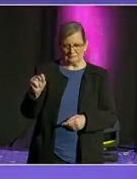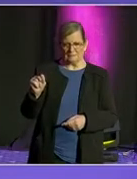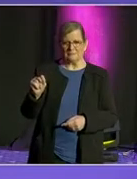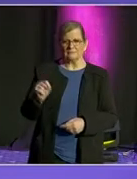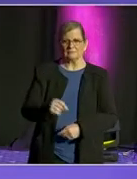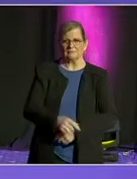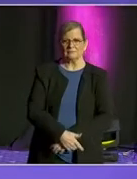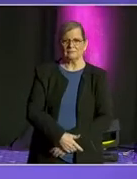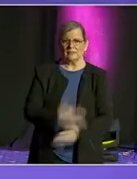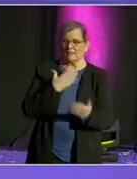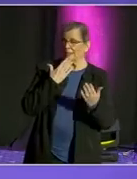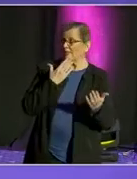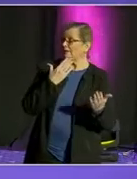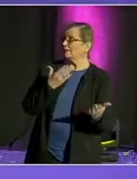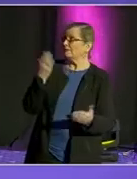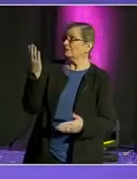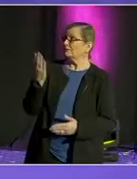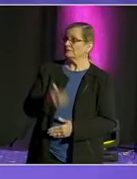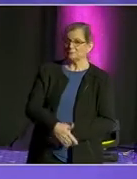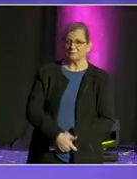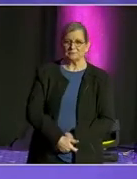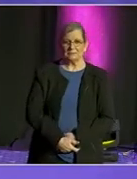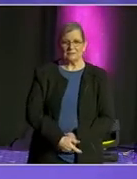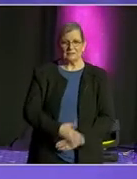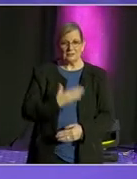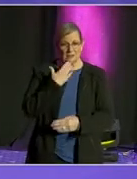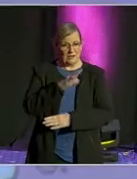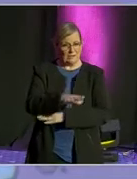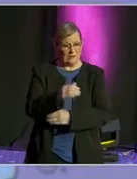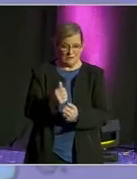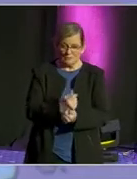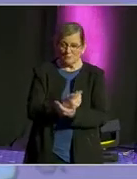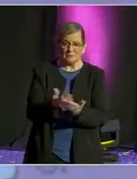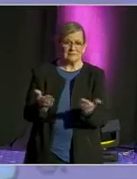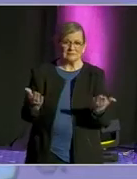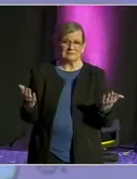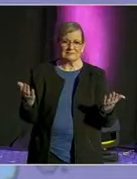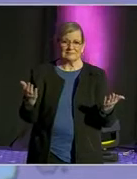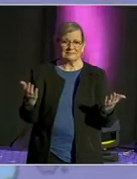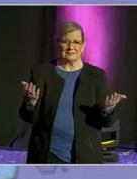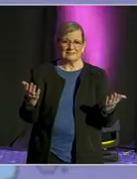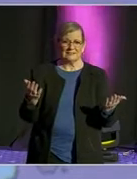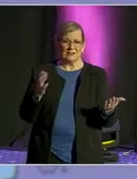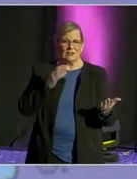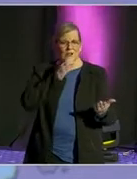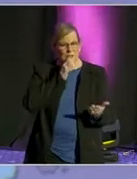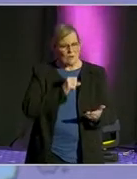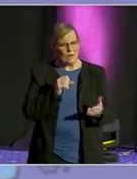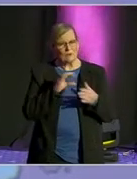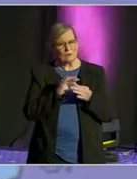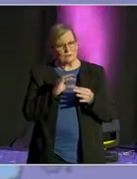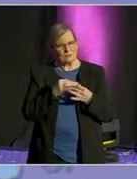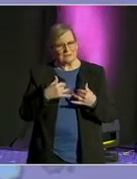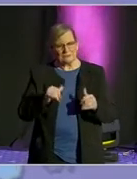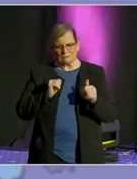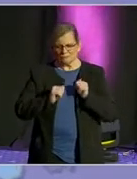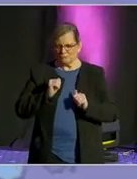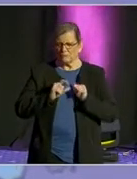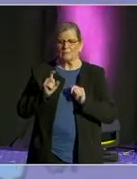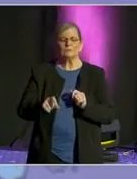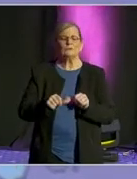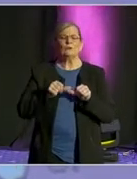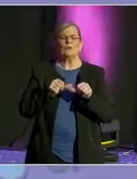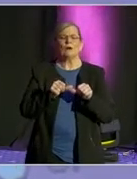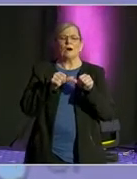Thanks, Greg, and good evening and good afternoon to everyone in the audience. There's an old saying that the show still must go on. And I think a